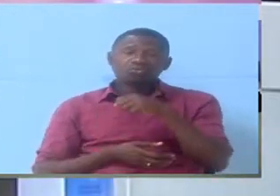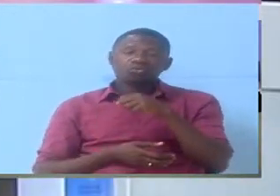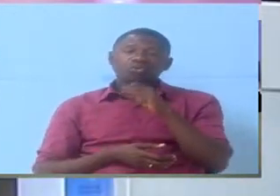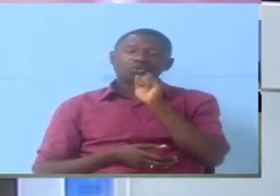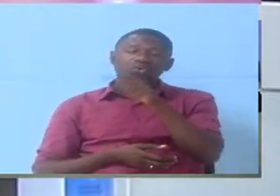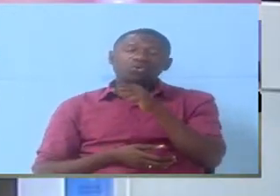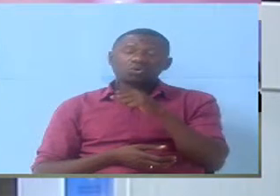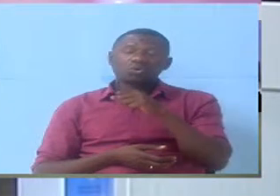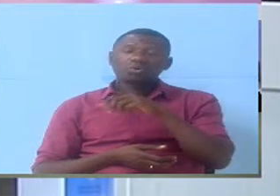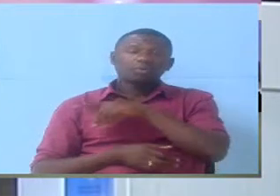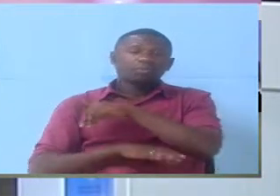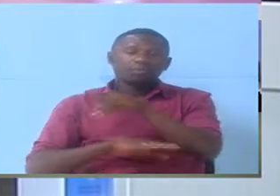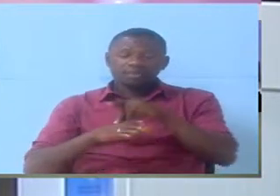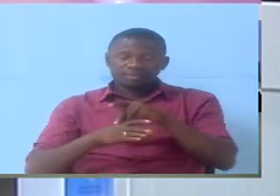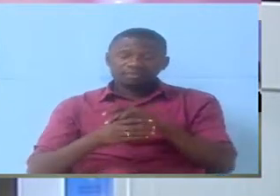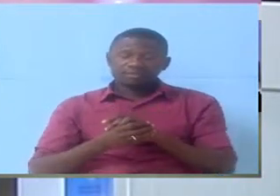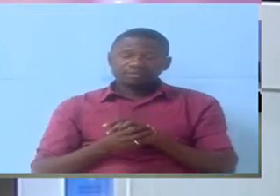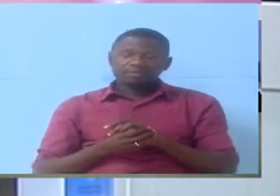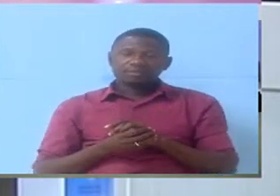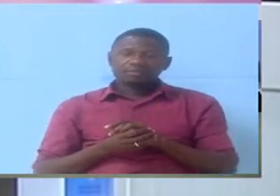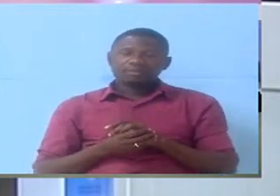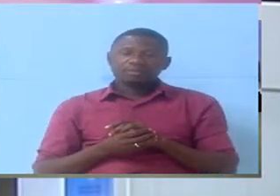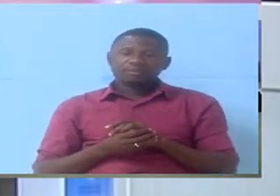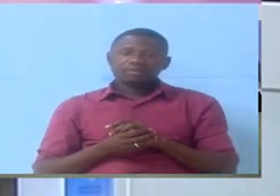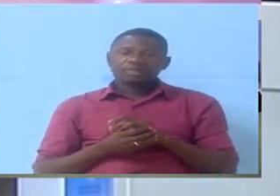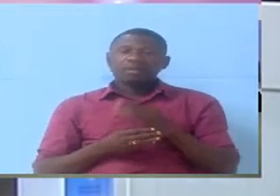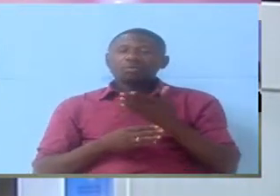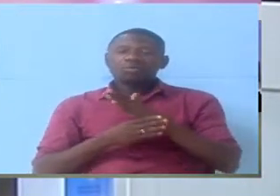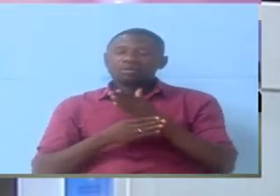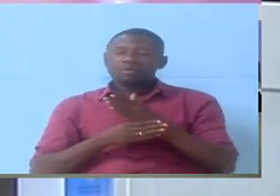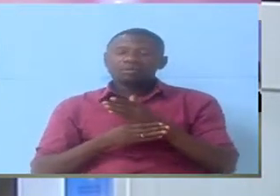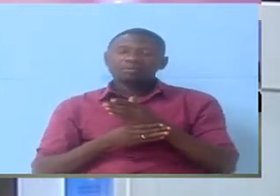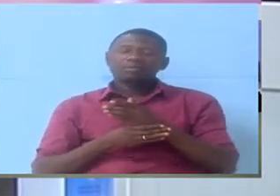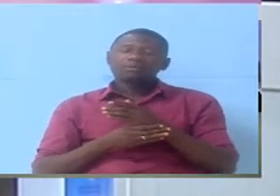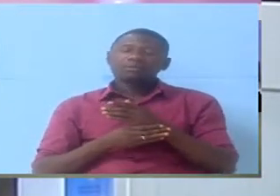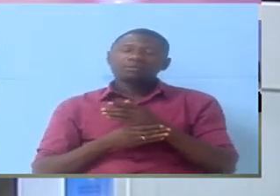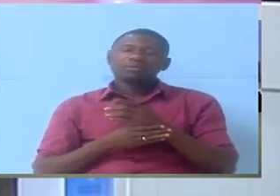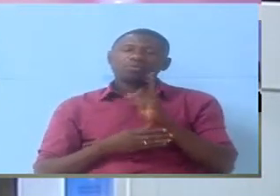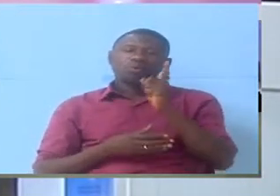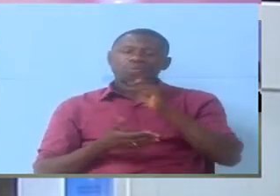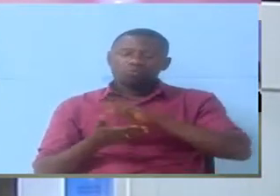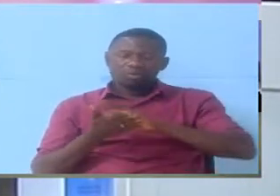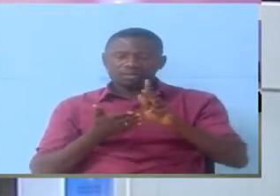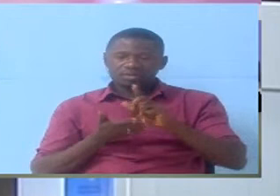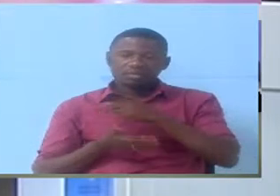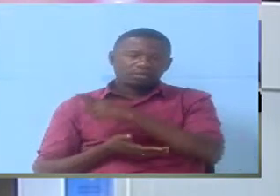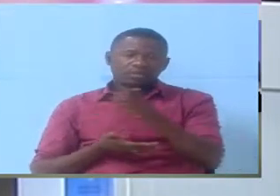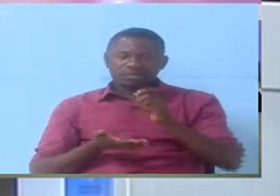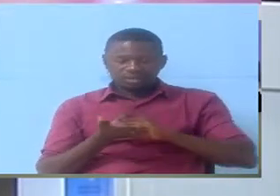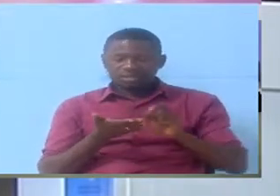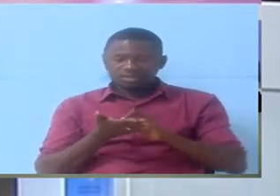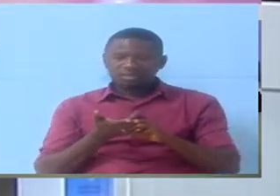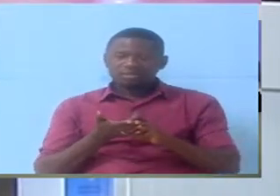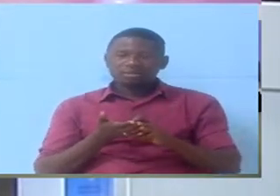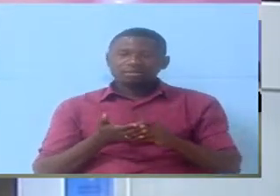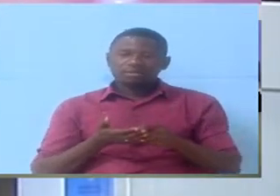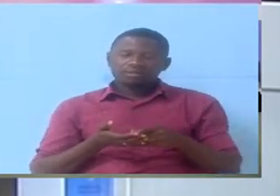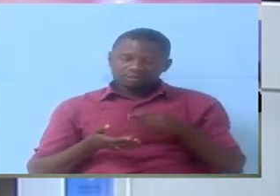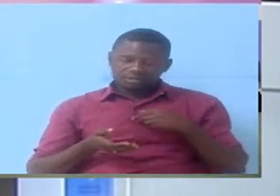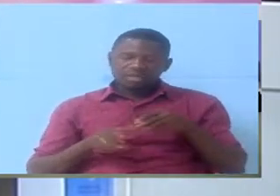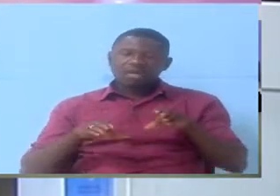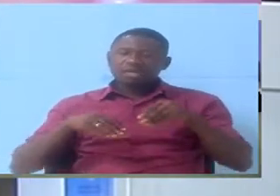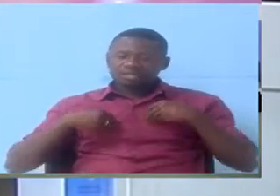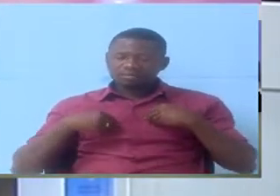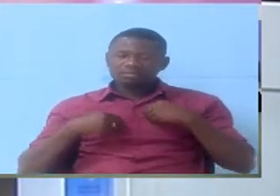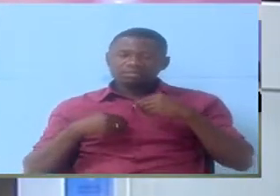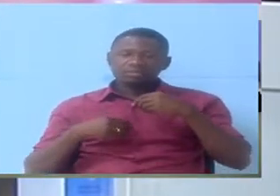kata dinkirato. So within a week, yeah, lokmo kono. You wrote to the permanent mission. Yeah, safero ke kaki ubundala. Offered me the job as an investigator.